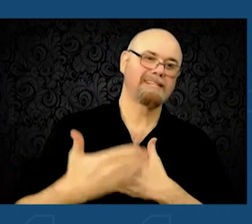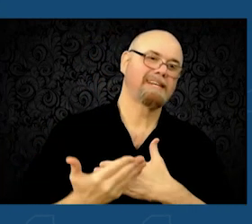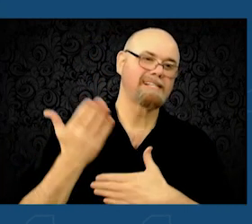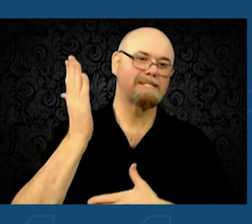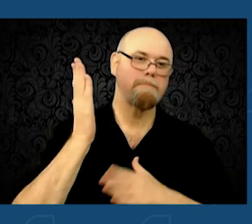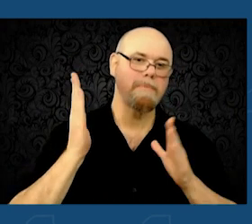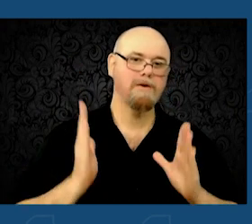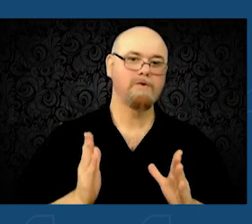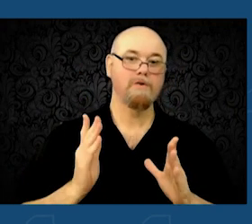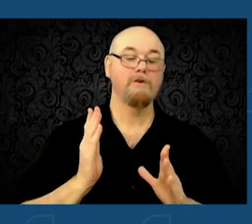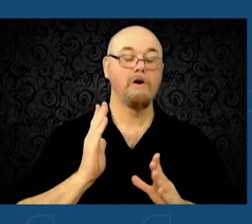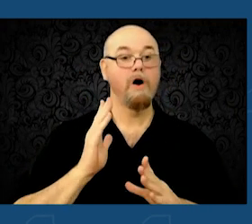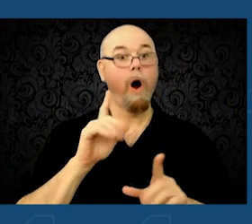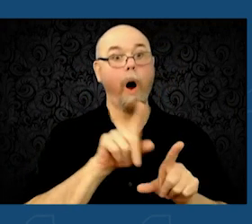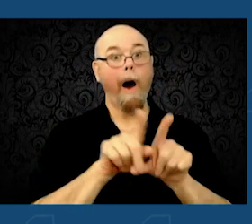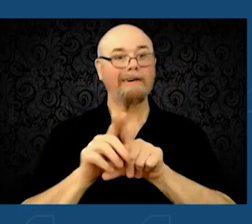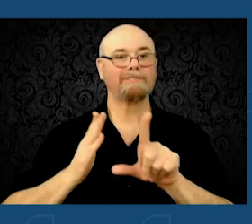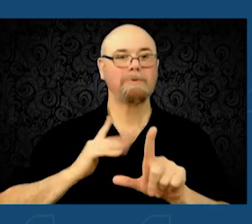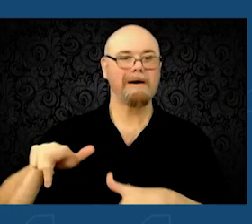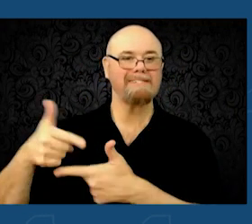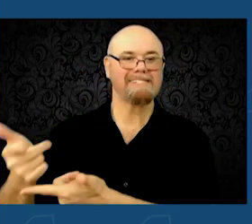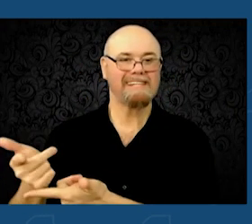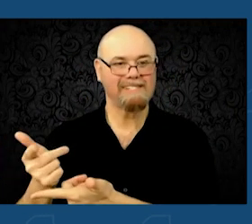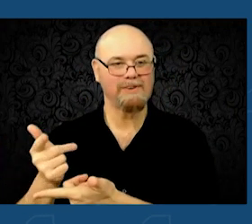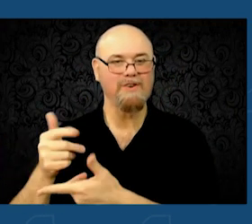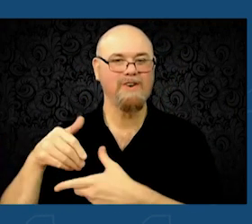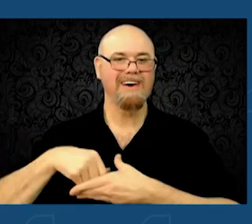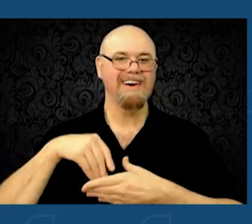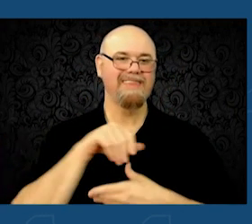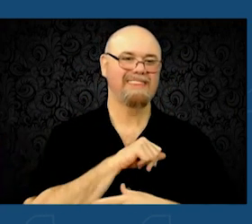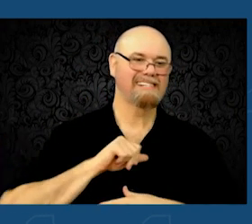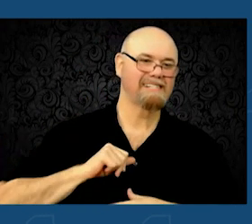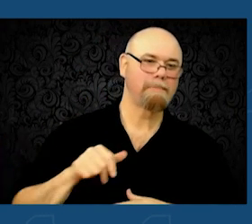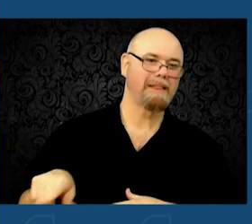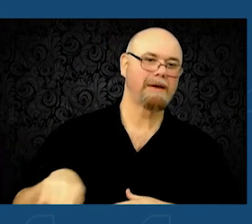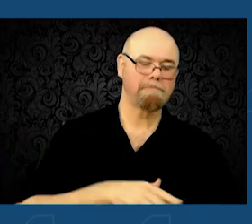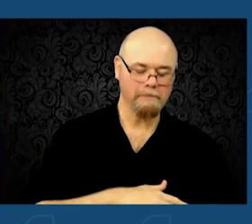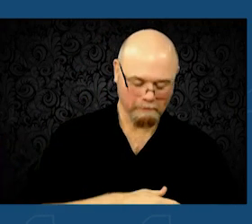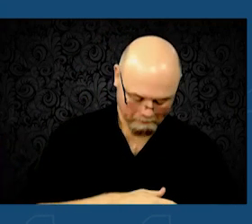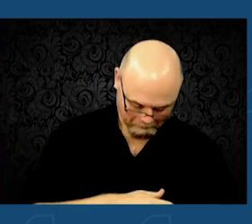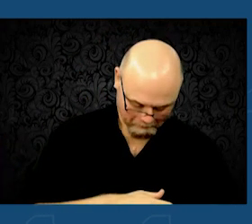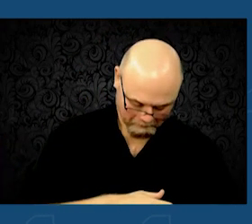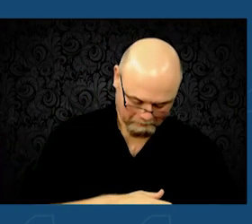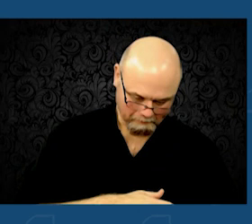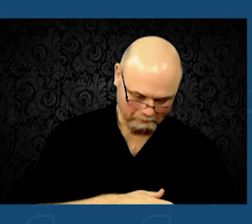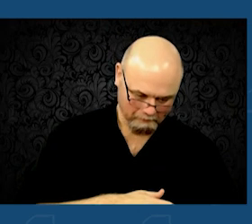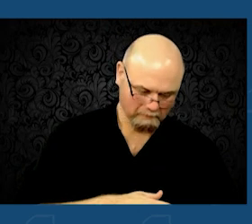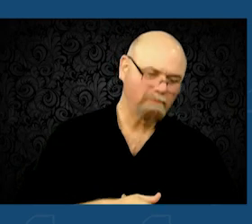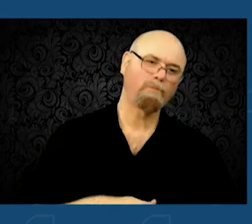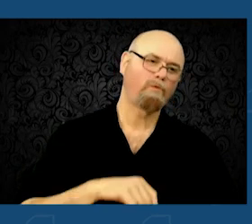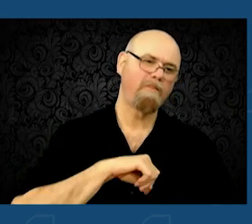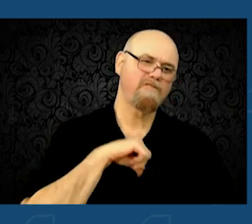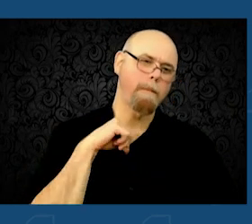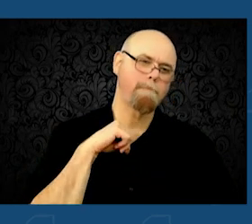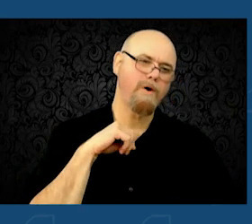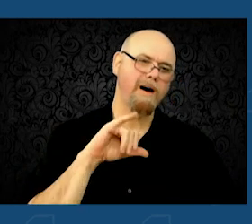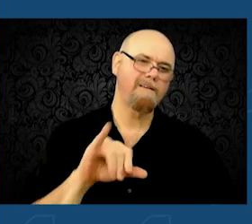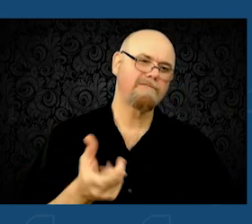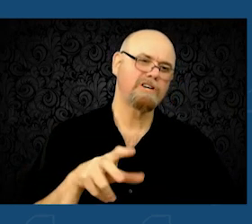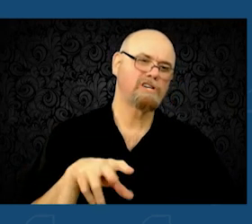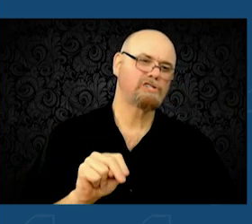also my successor in the Assembly. I can't be more proud of John